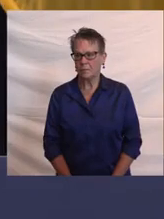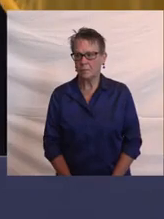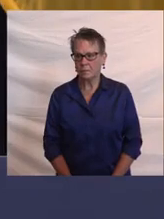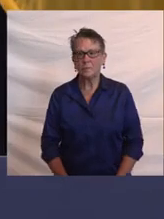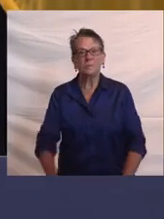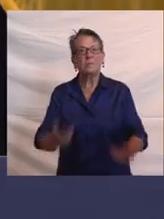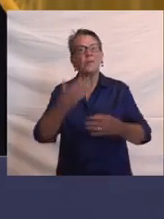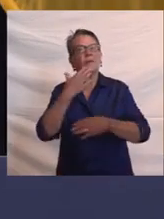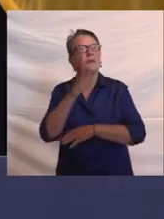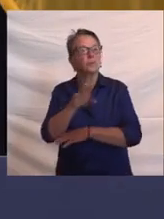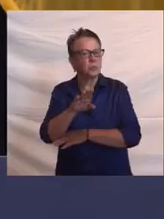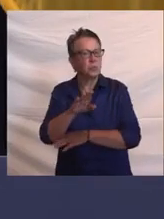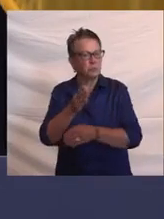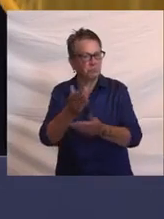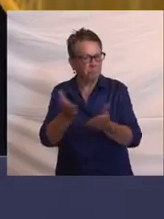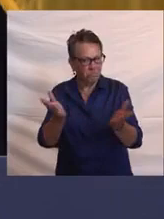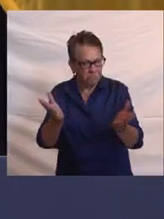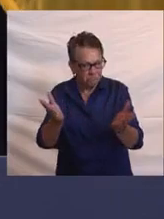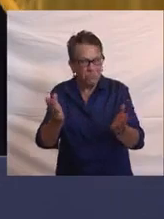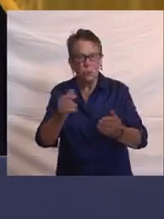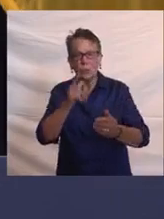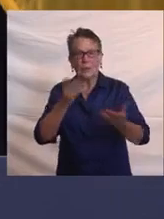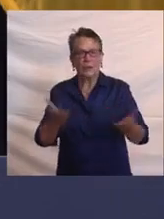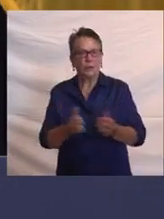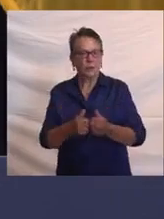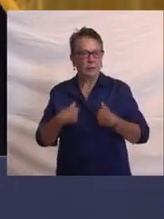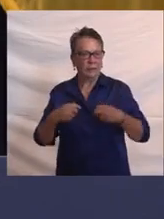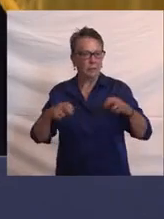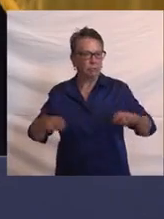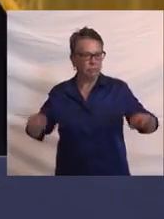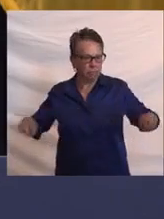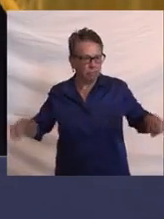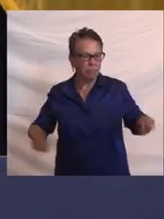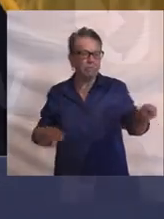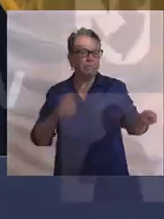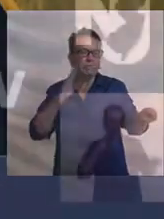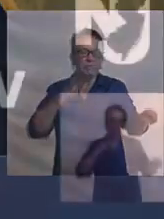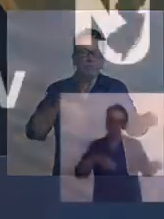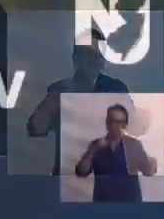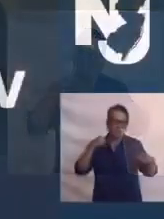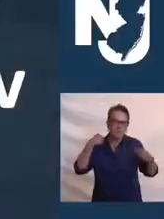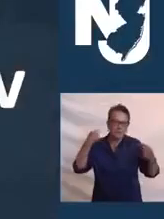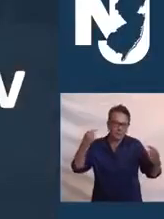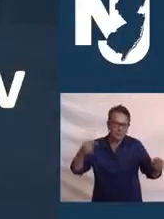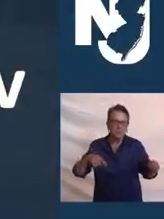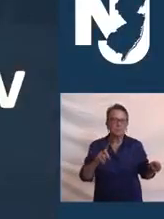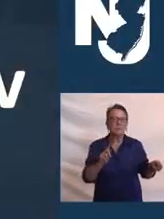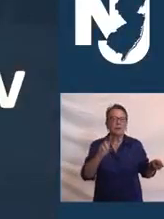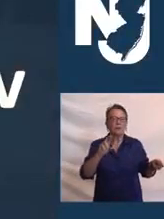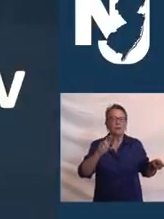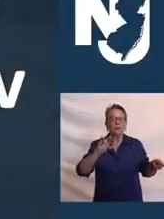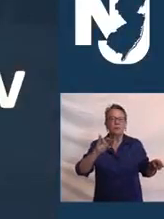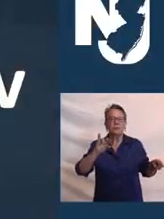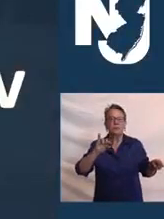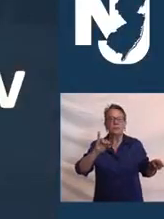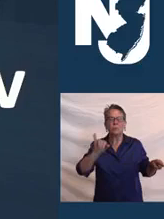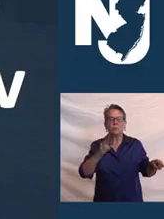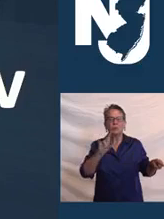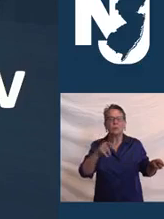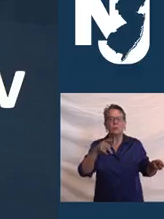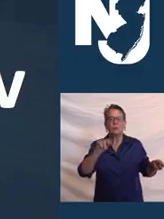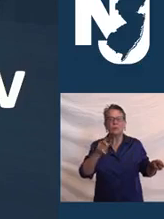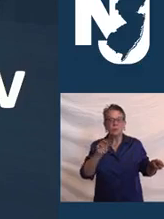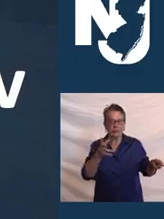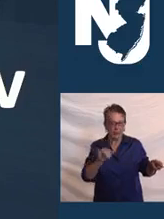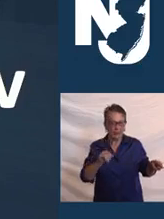Good afternoon. With me to my right, the woman who needs no introduction, the Commissioner of the Department of Health, Judy Persic-Kelly. To her right,